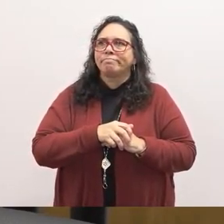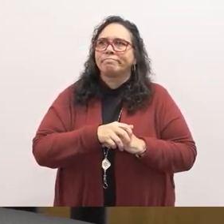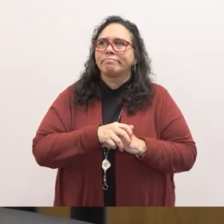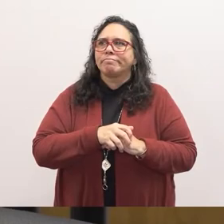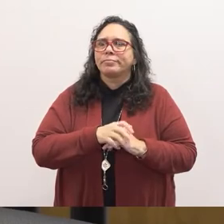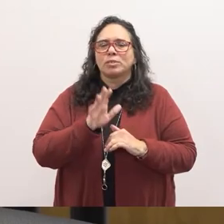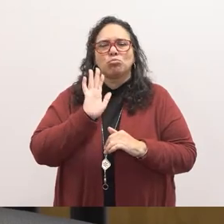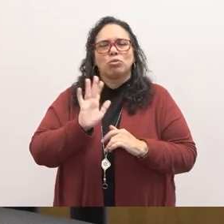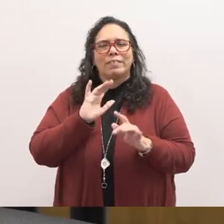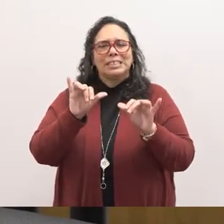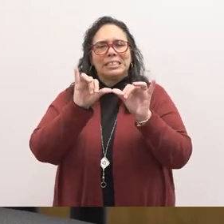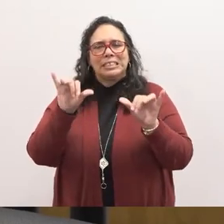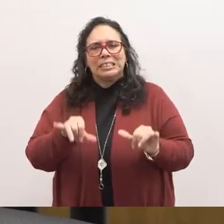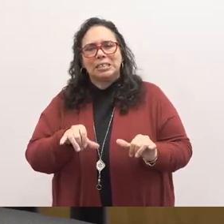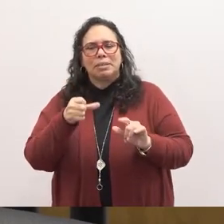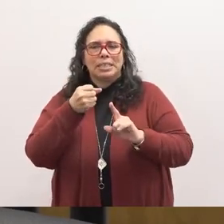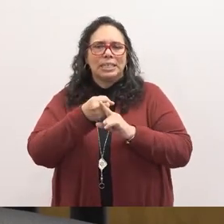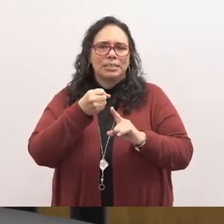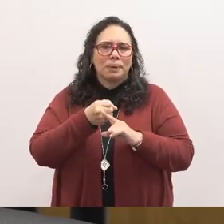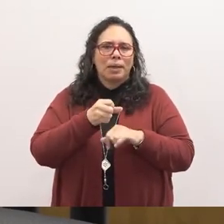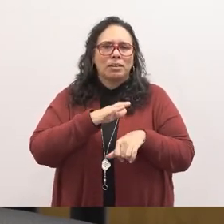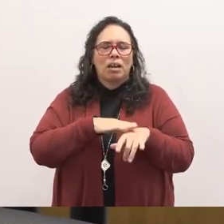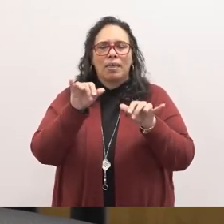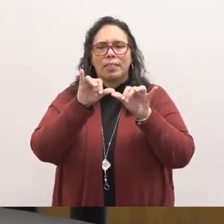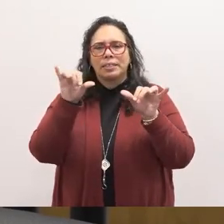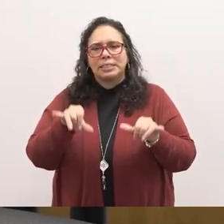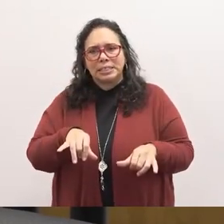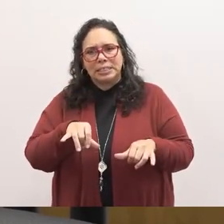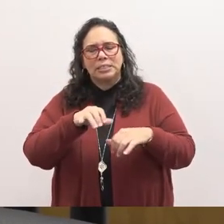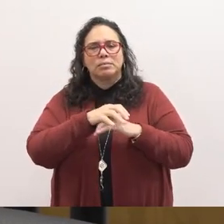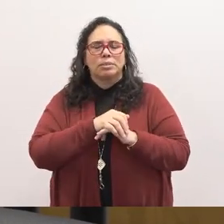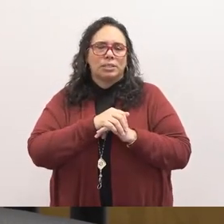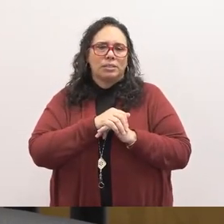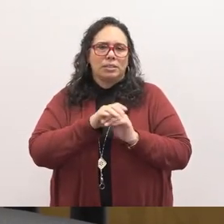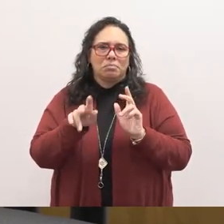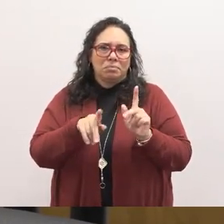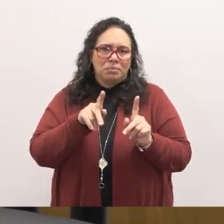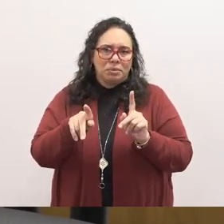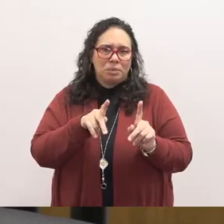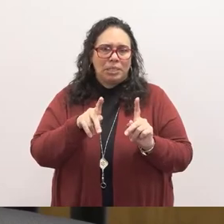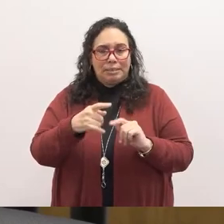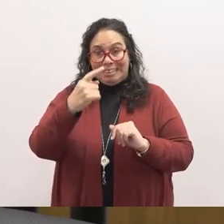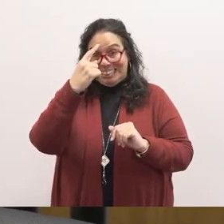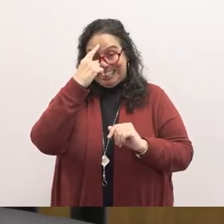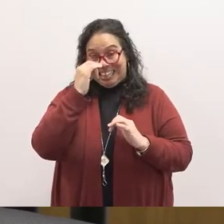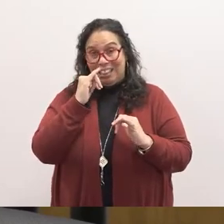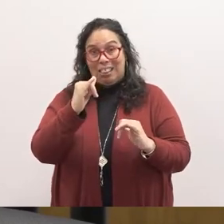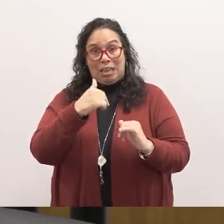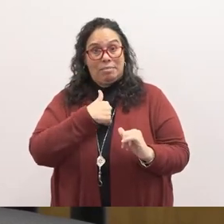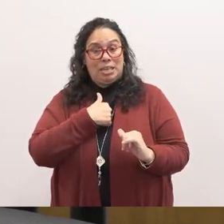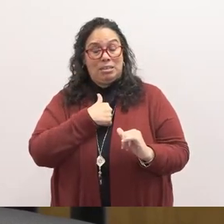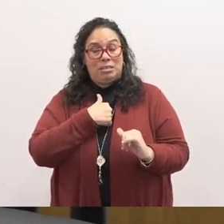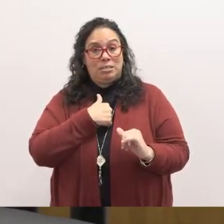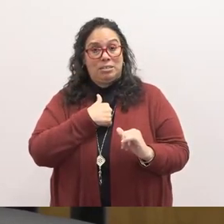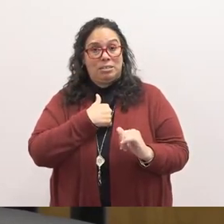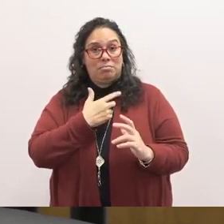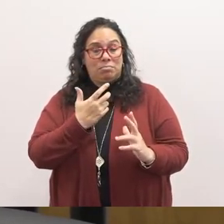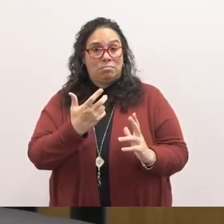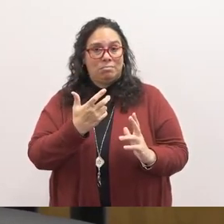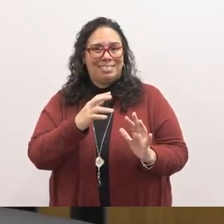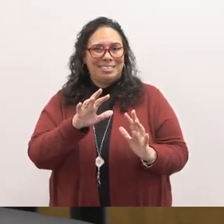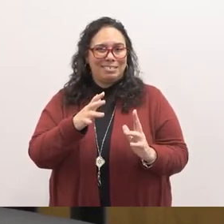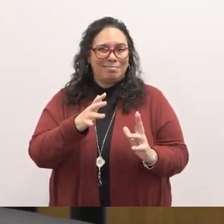previous systems and having an impact on those systems. There are folks that think like me and recognize that there's a level of